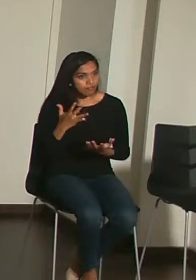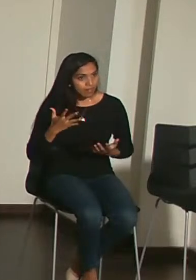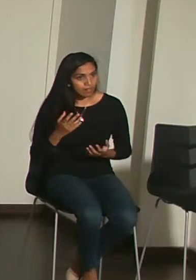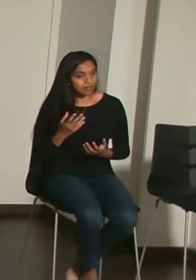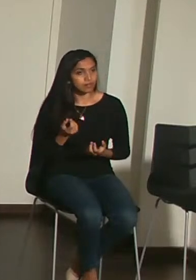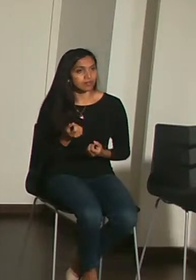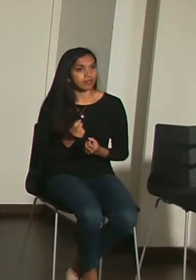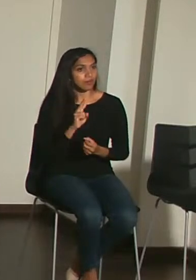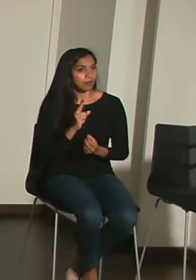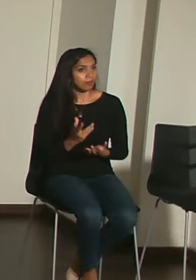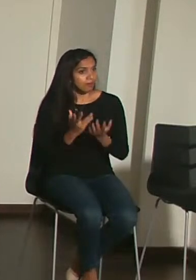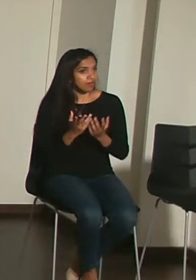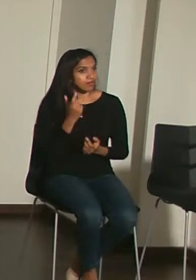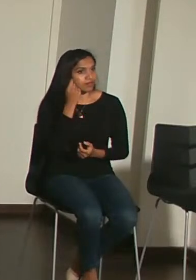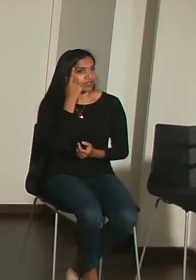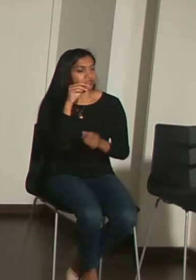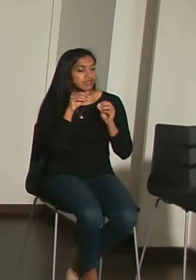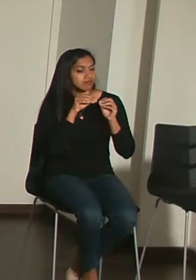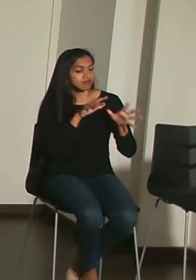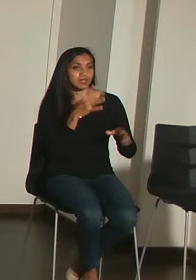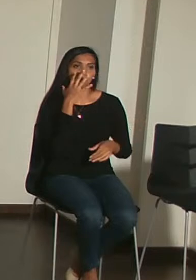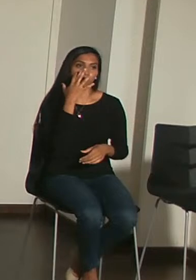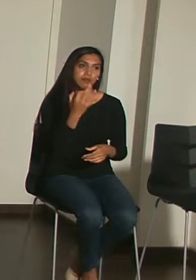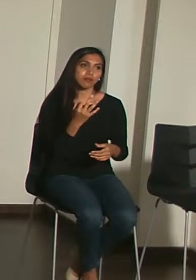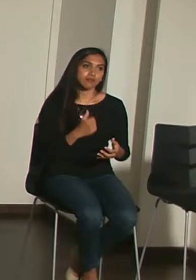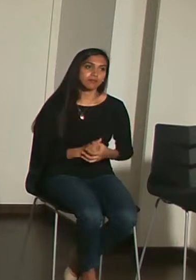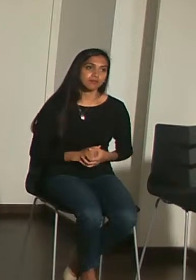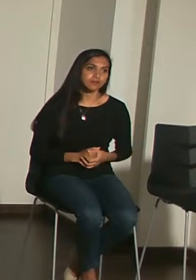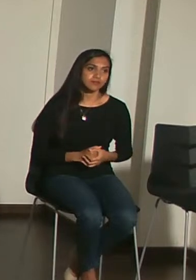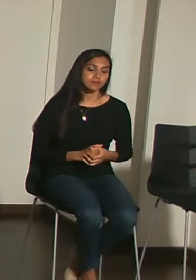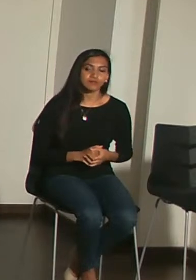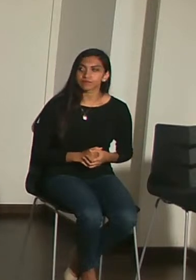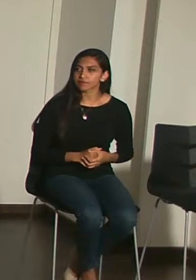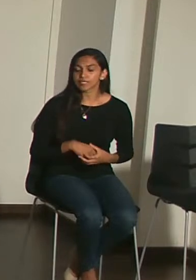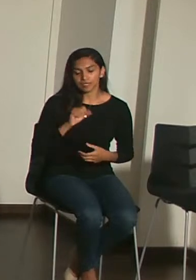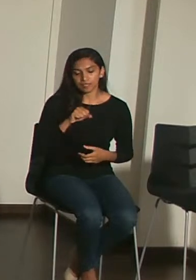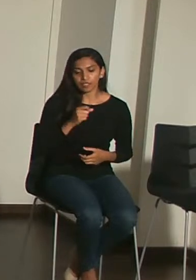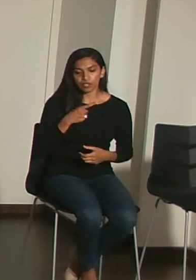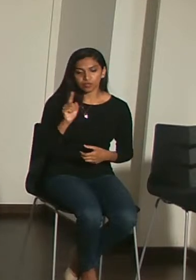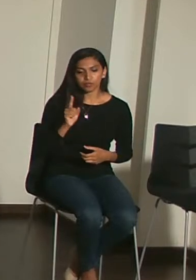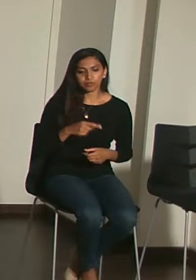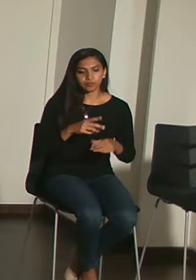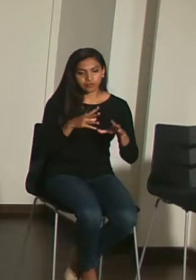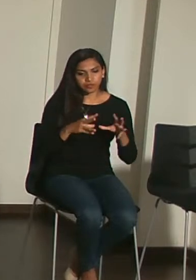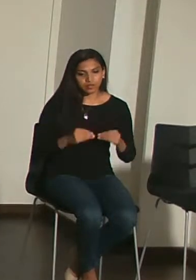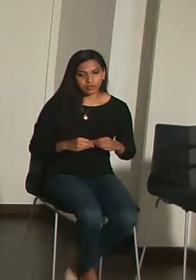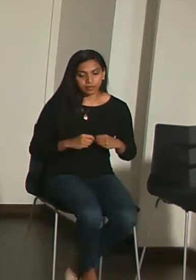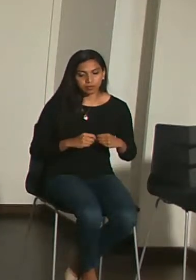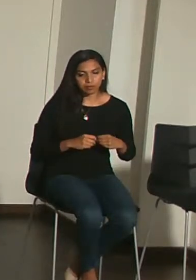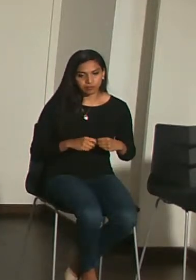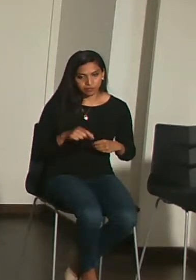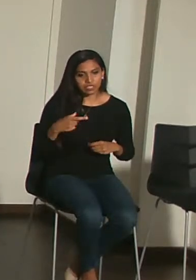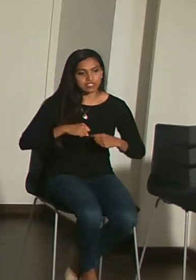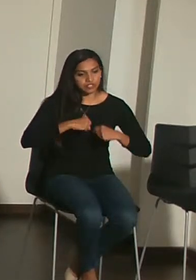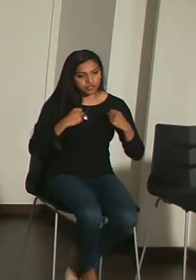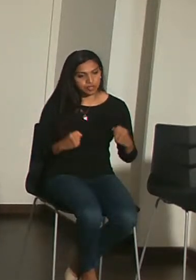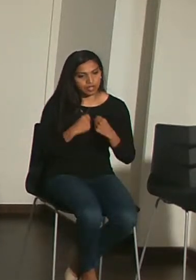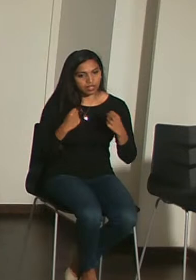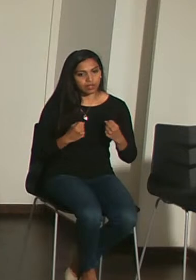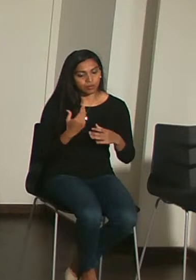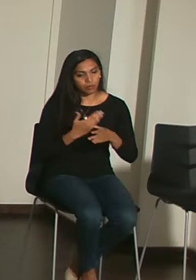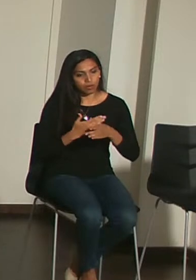No, I agree completely. We are still working towards um,